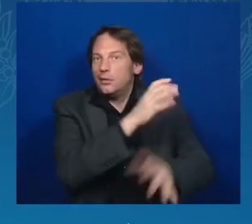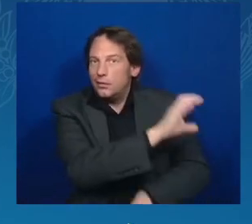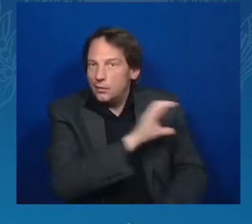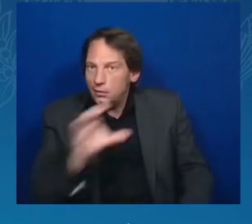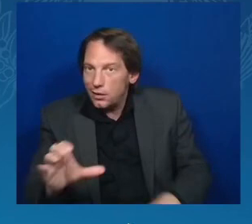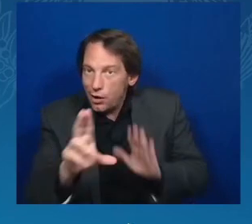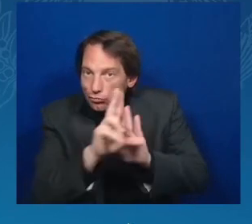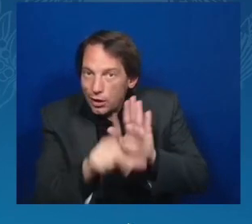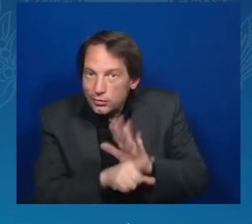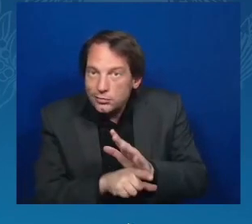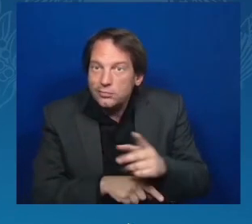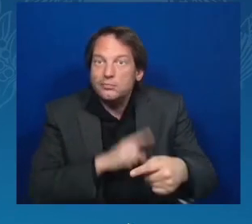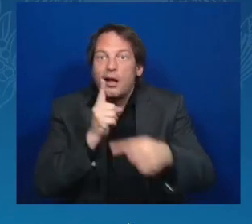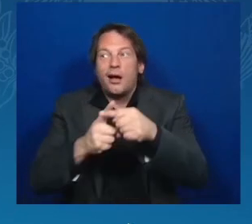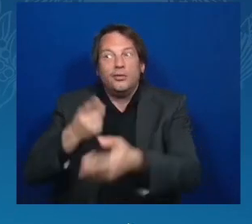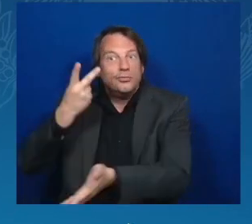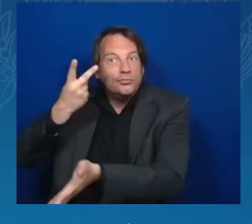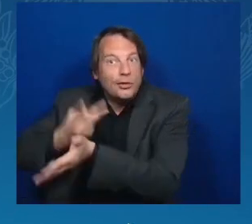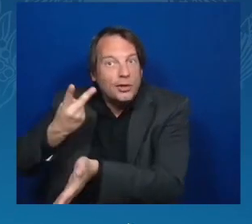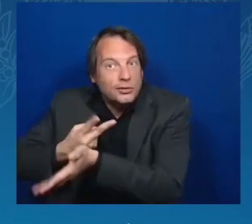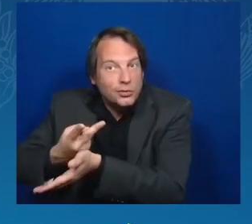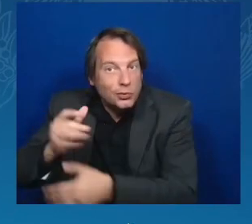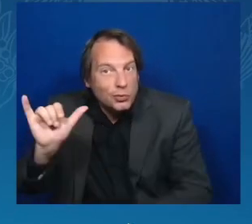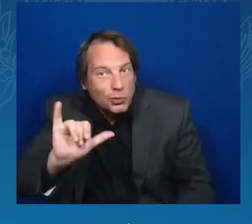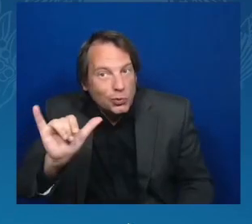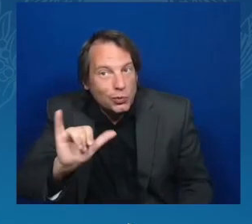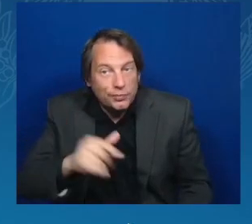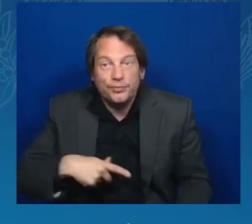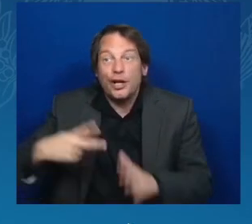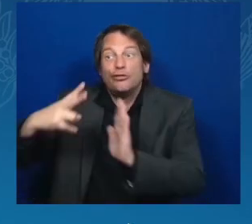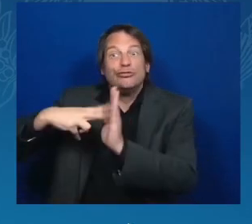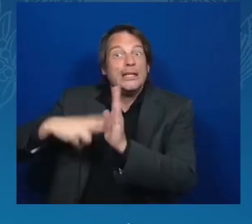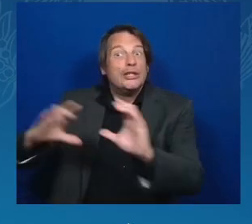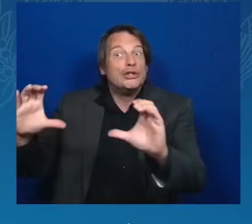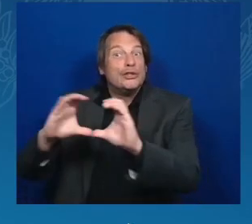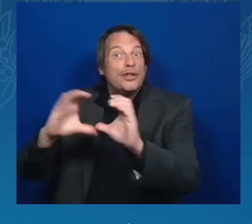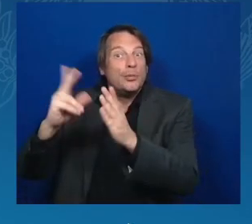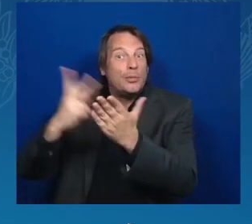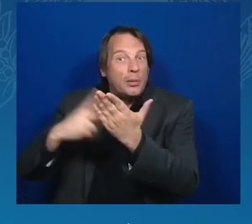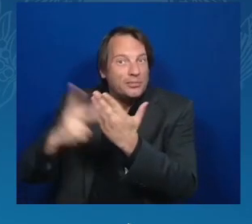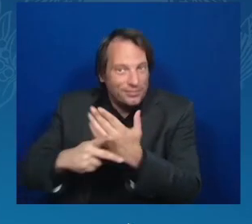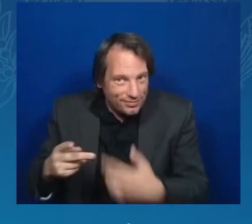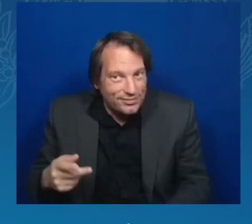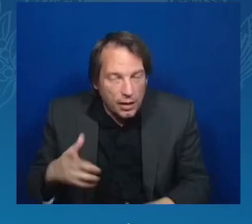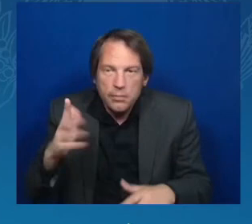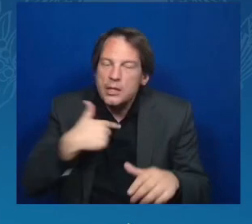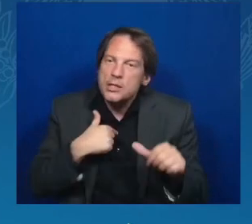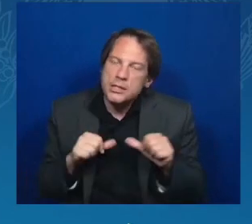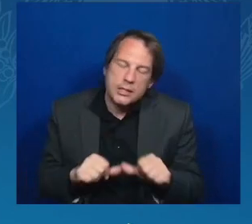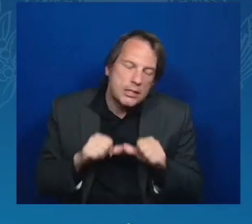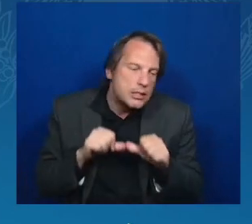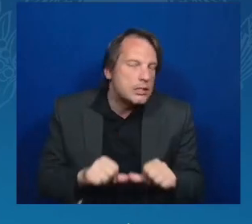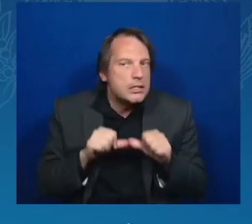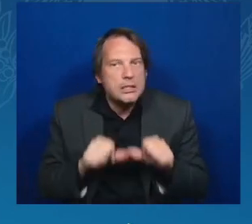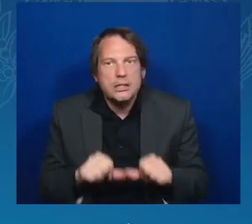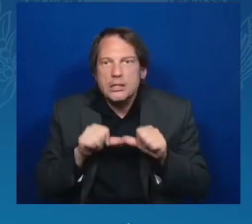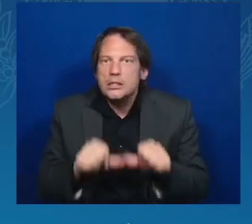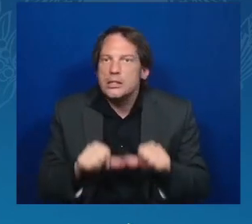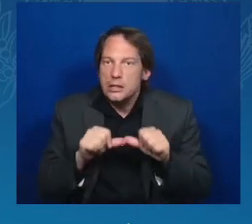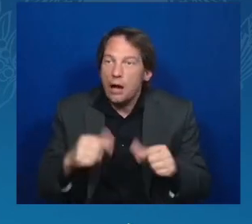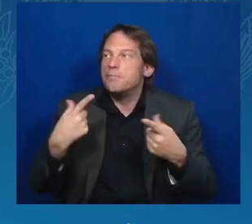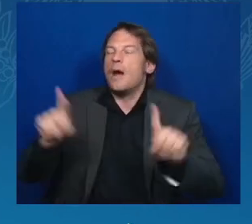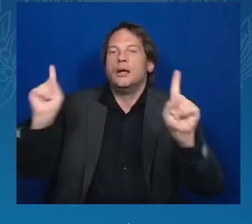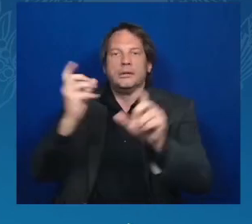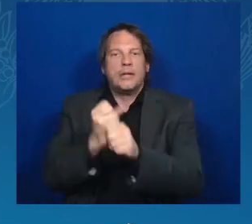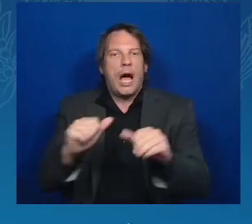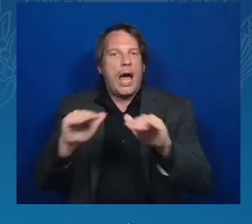But despite that, I did press on. I did get that level 2 certification. And I get to come here every day